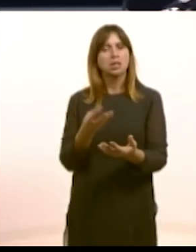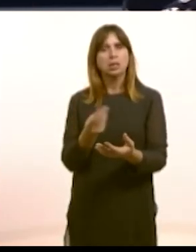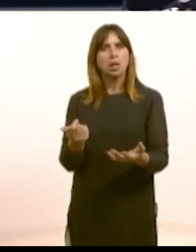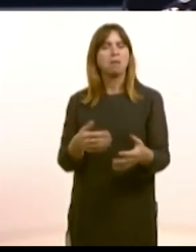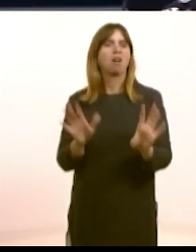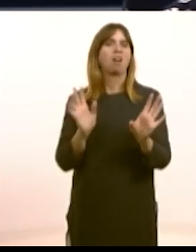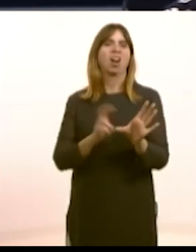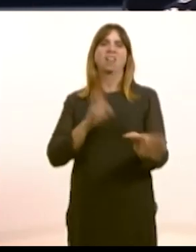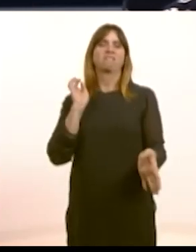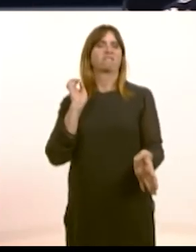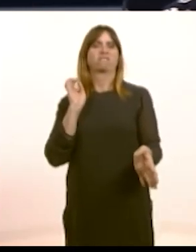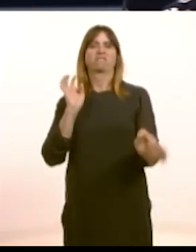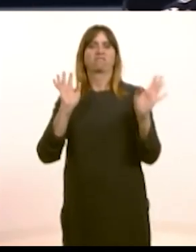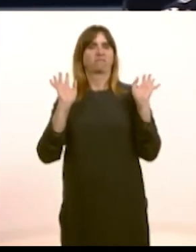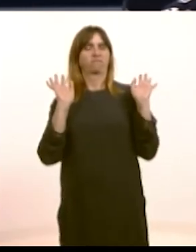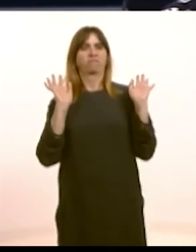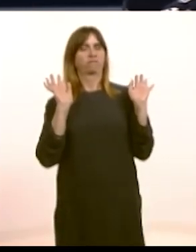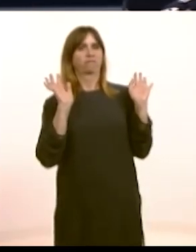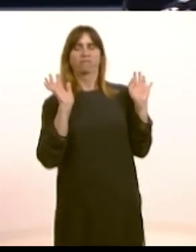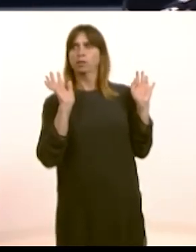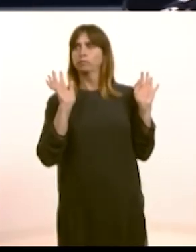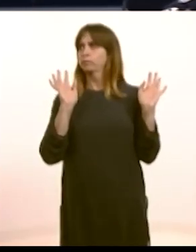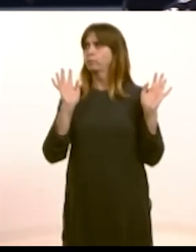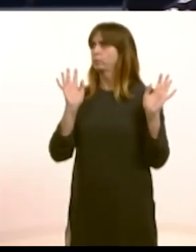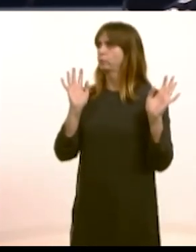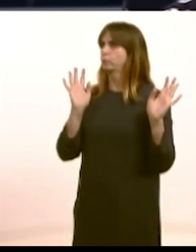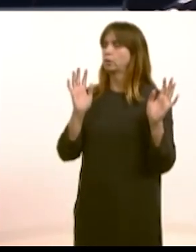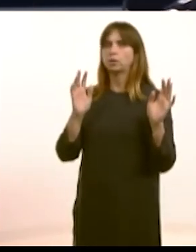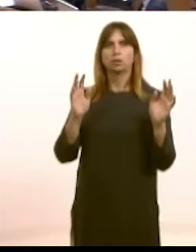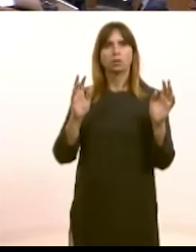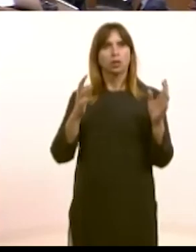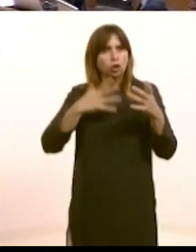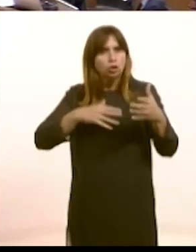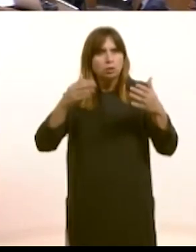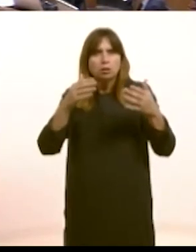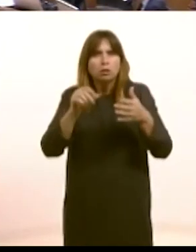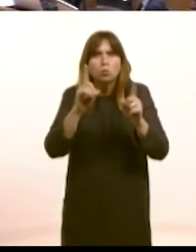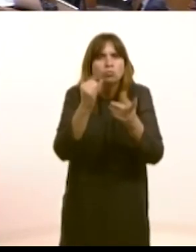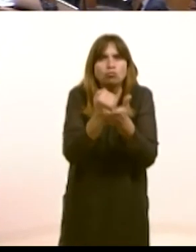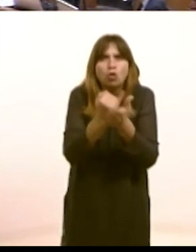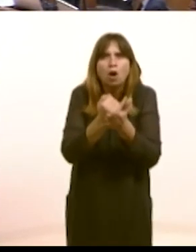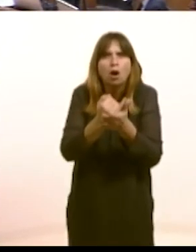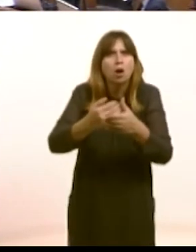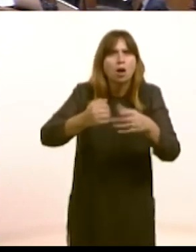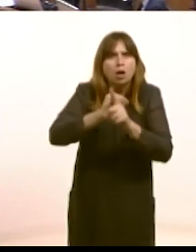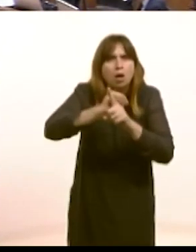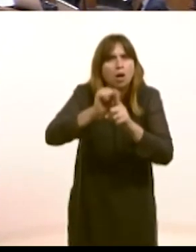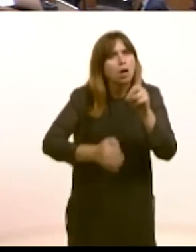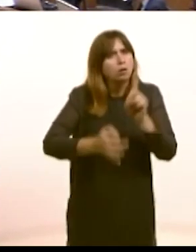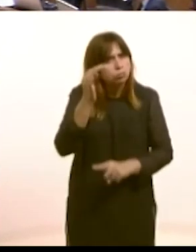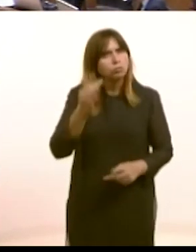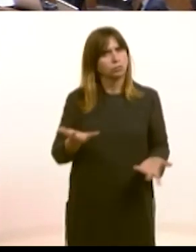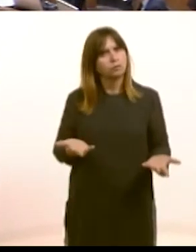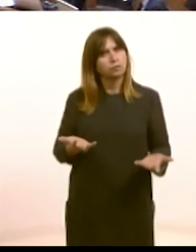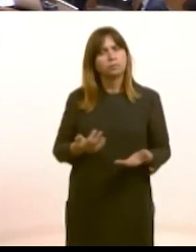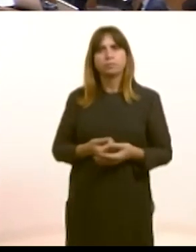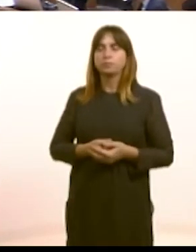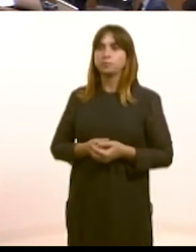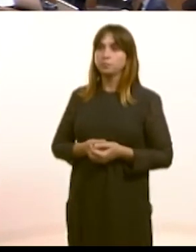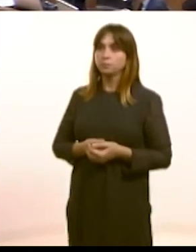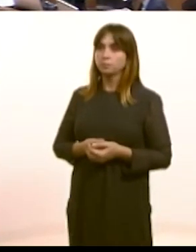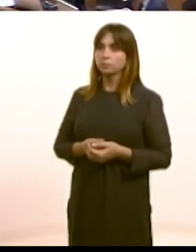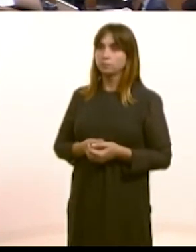post, to acknowledge their problems in terms of access to local facilities and to take action as a result of that? I would